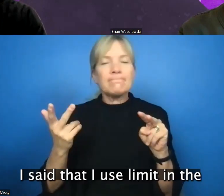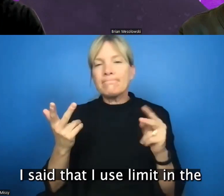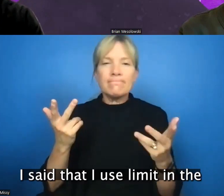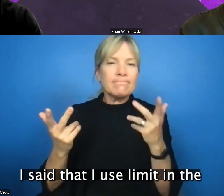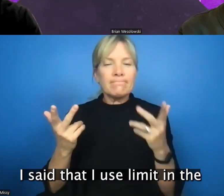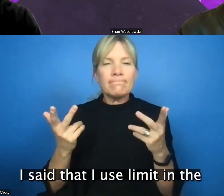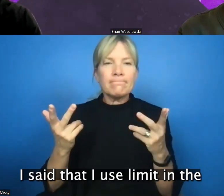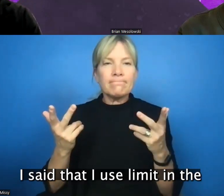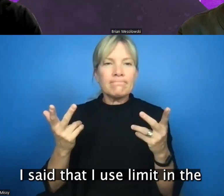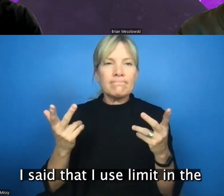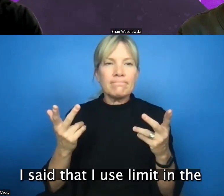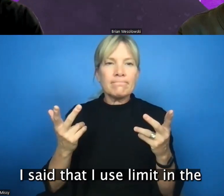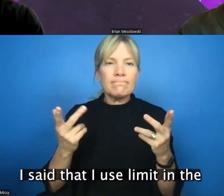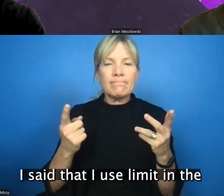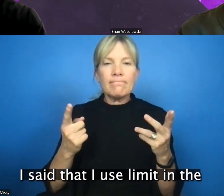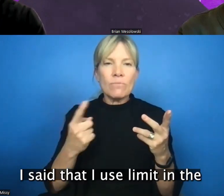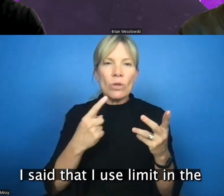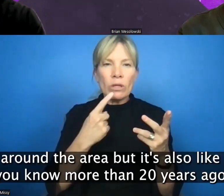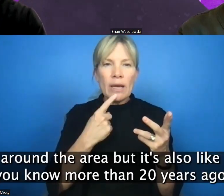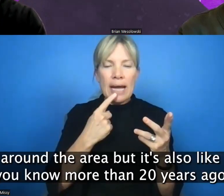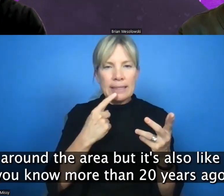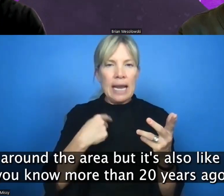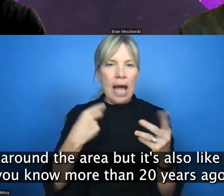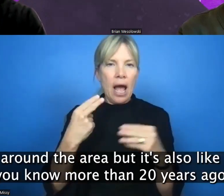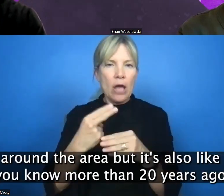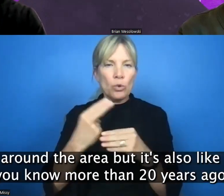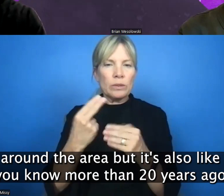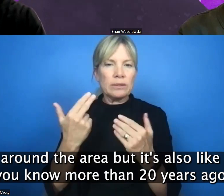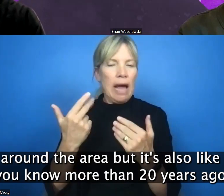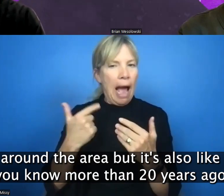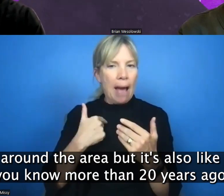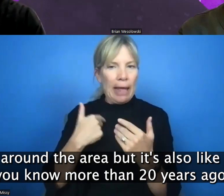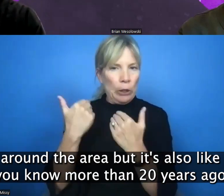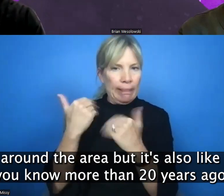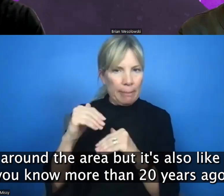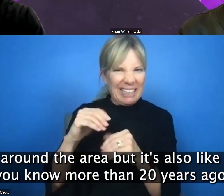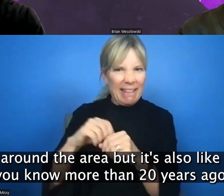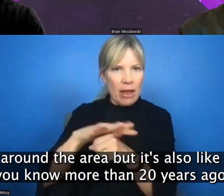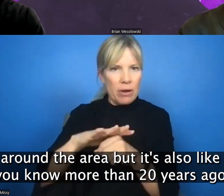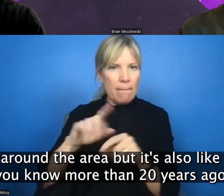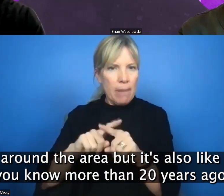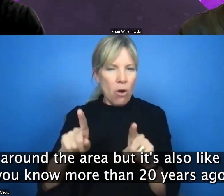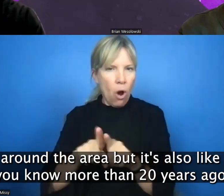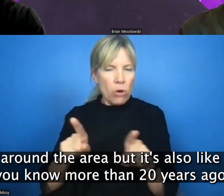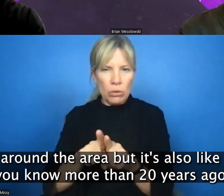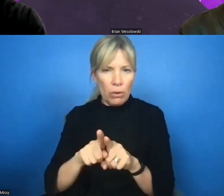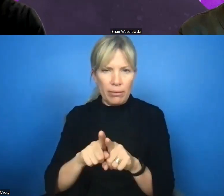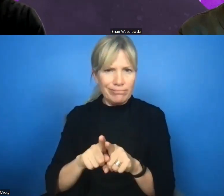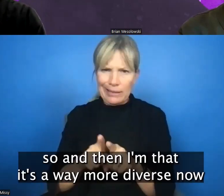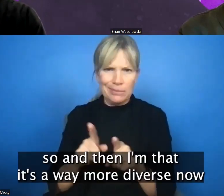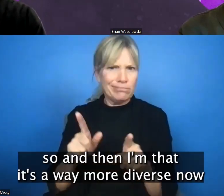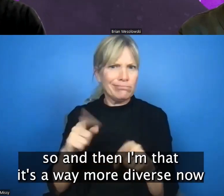I say that I used to live in around the area, but it's also like more than 20 years